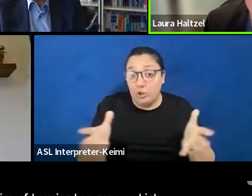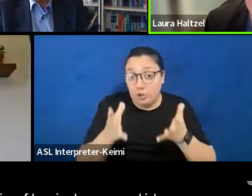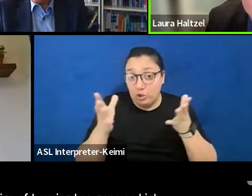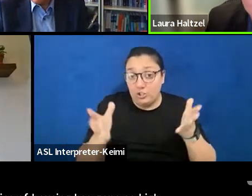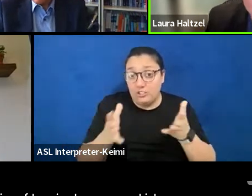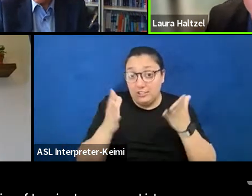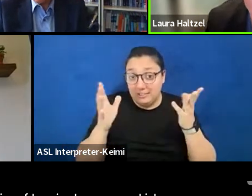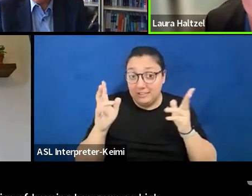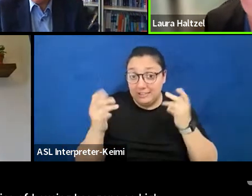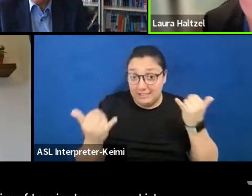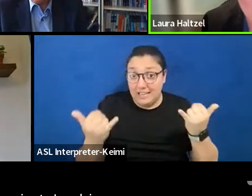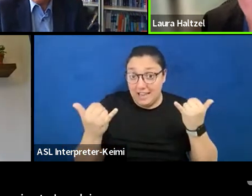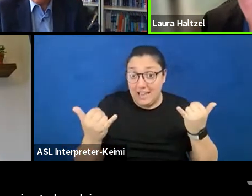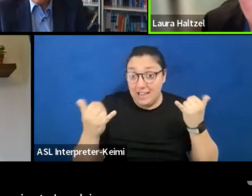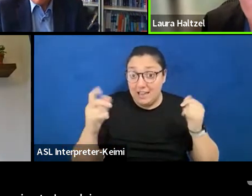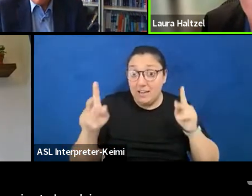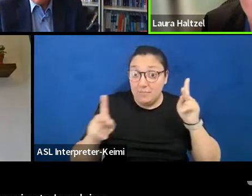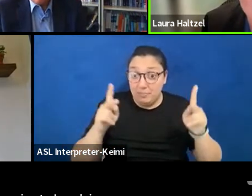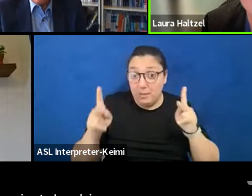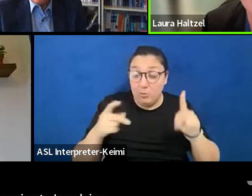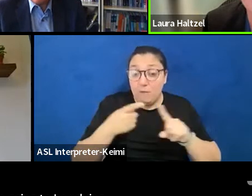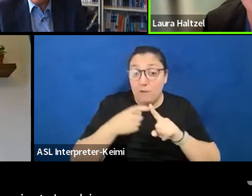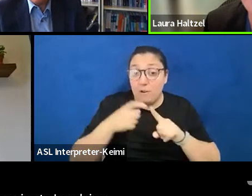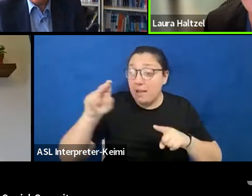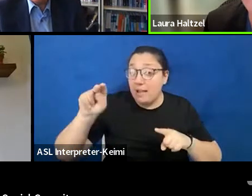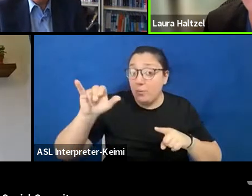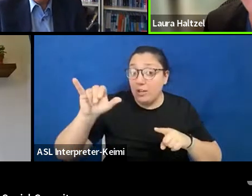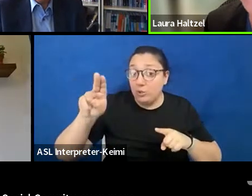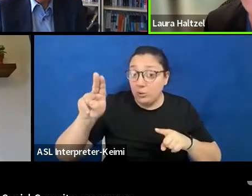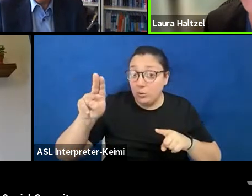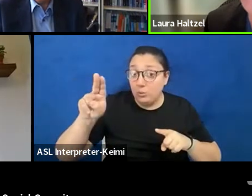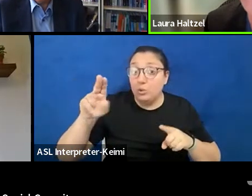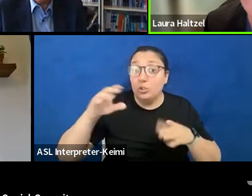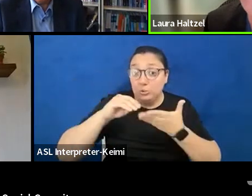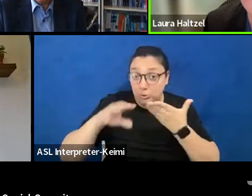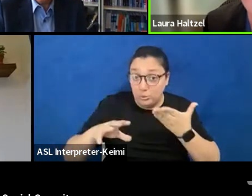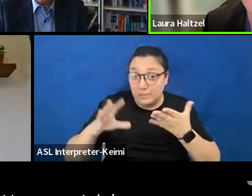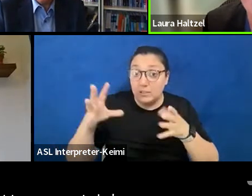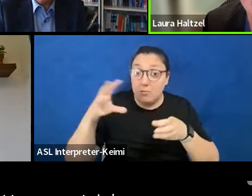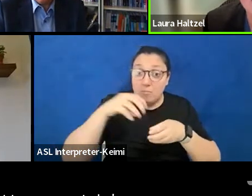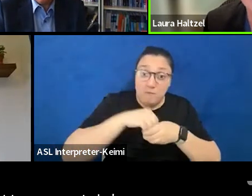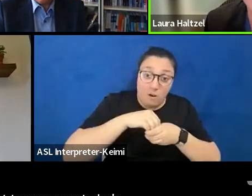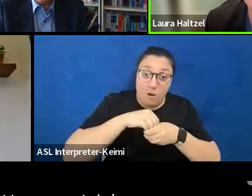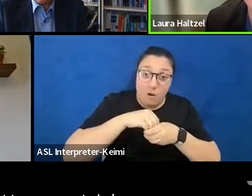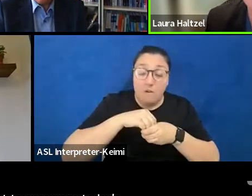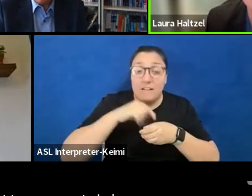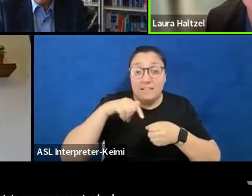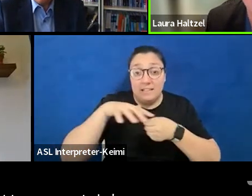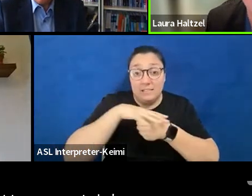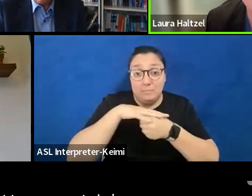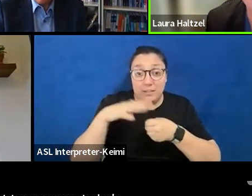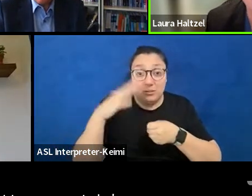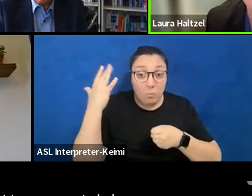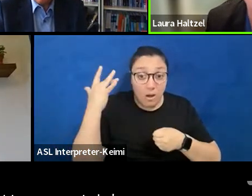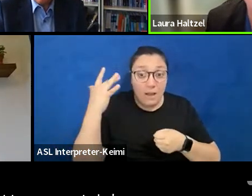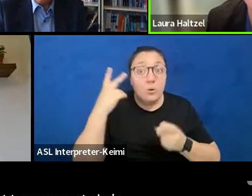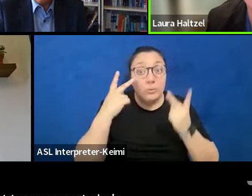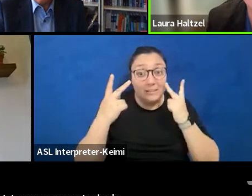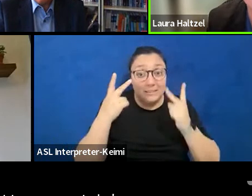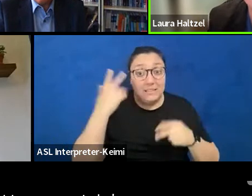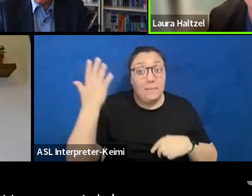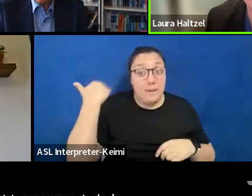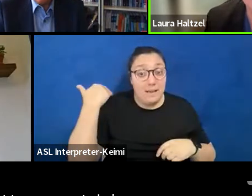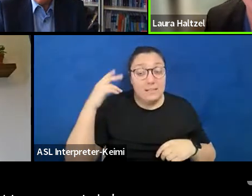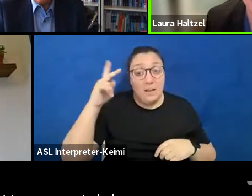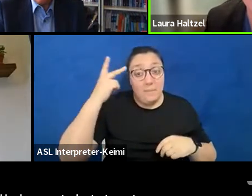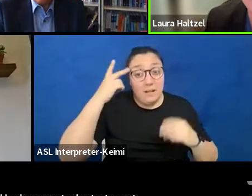today's folks from NYU who are students to get more involved in this space, because as we've seen in the past,